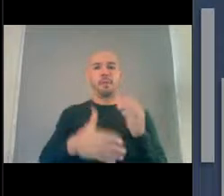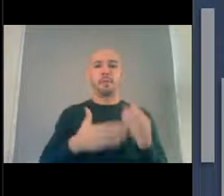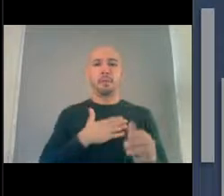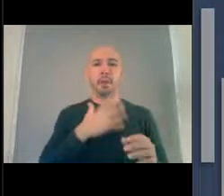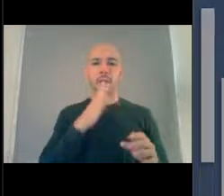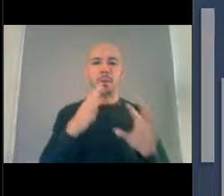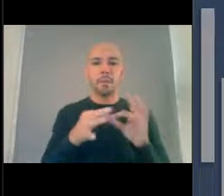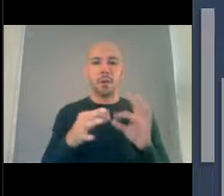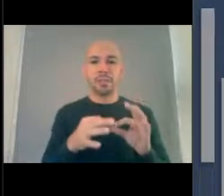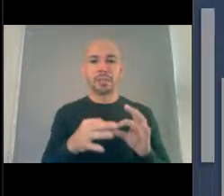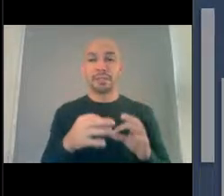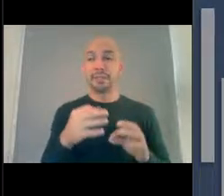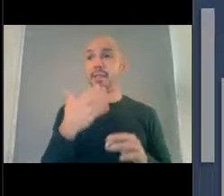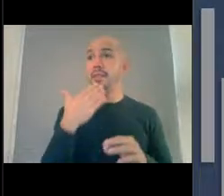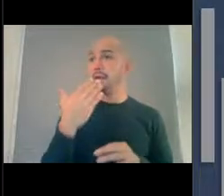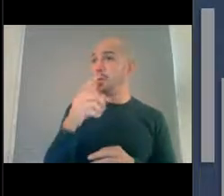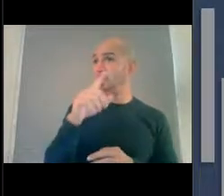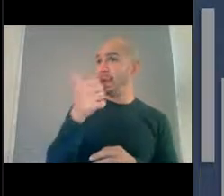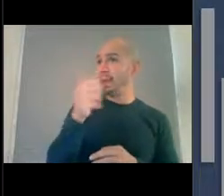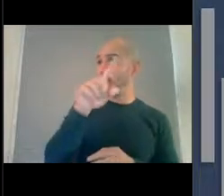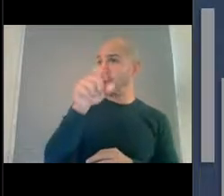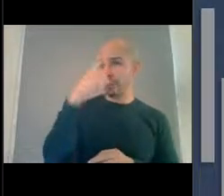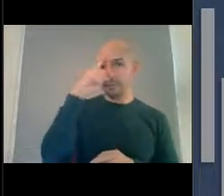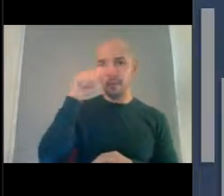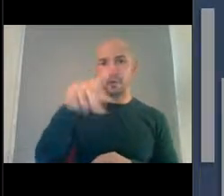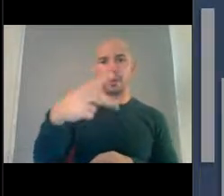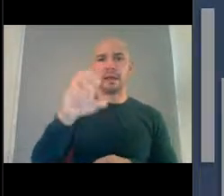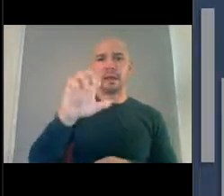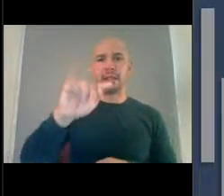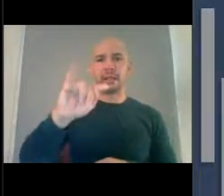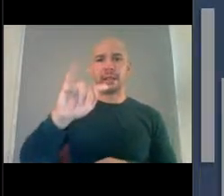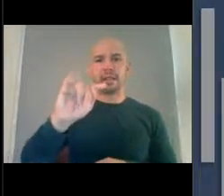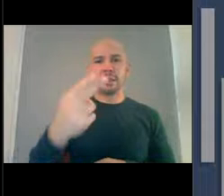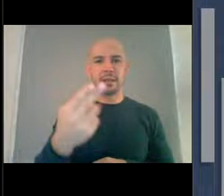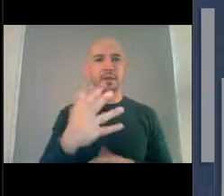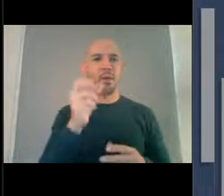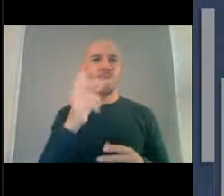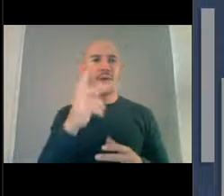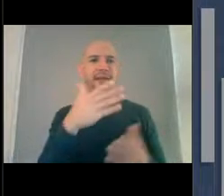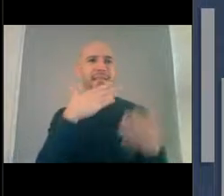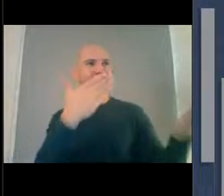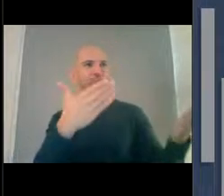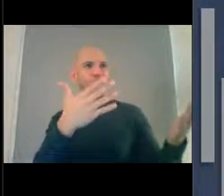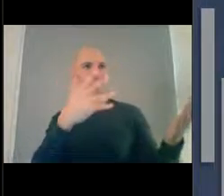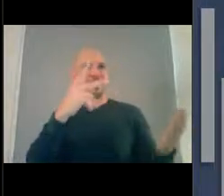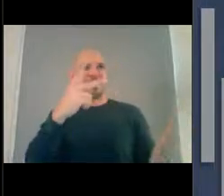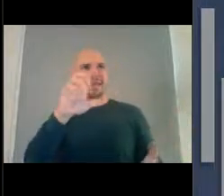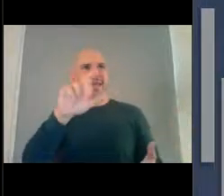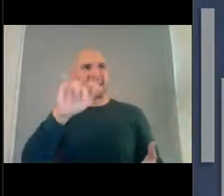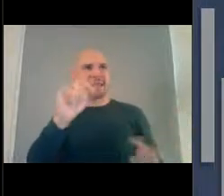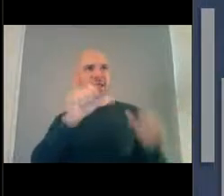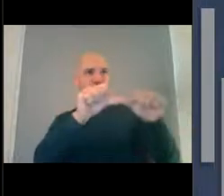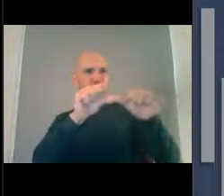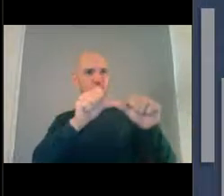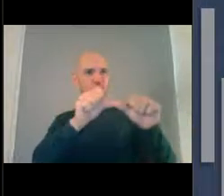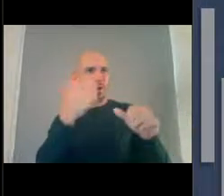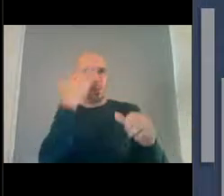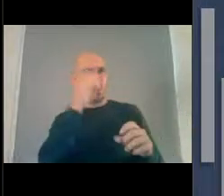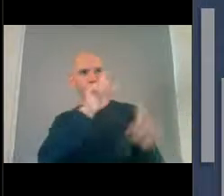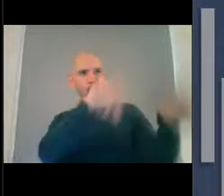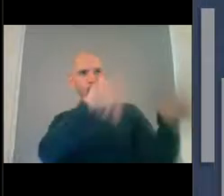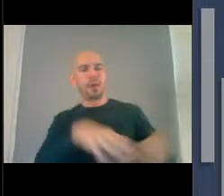thank you keith do you have any questions for keith all right keith carry on wherever you're going next we